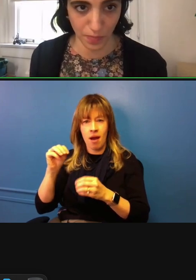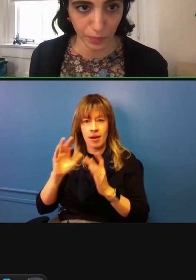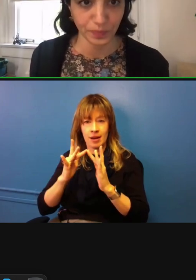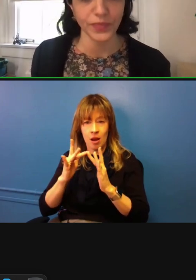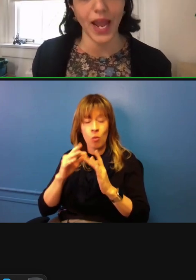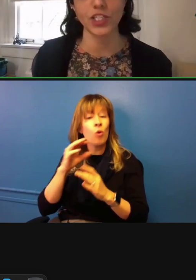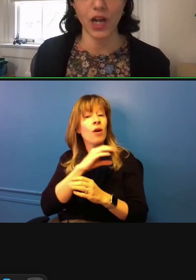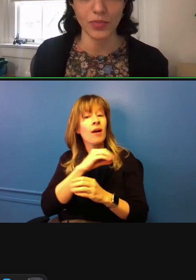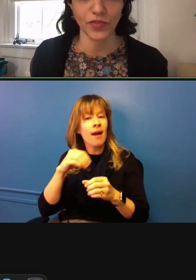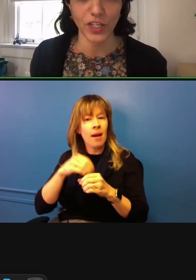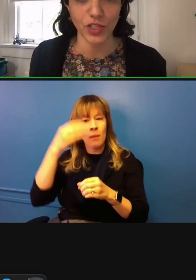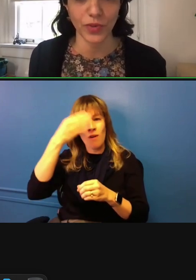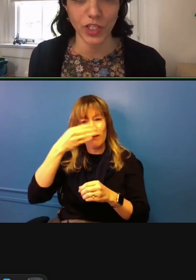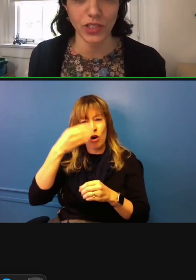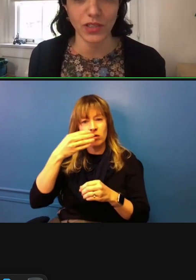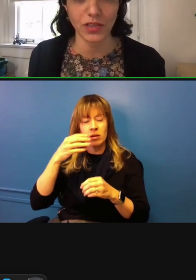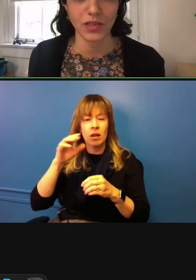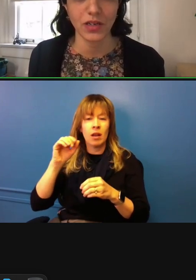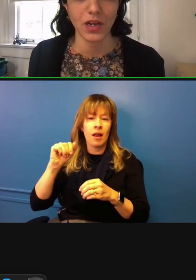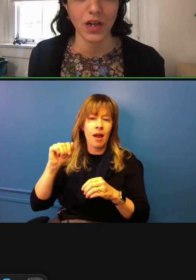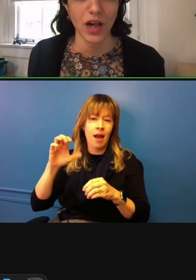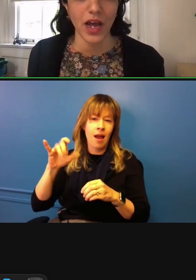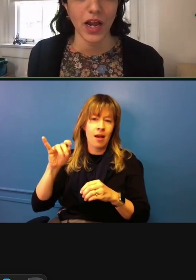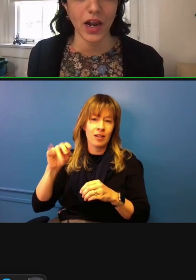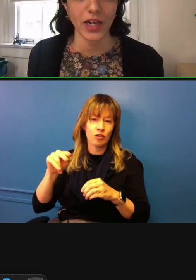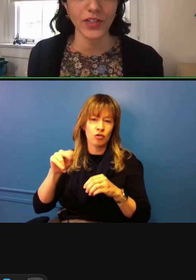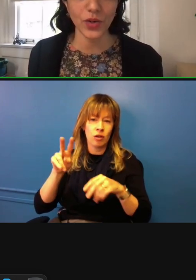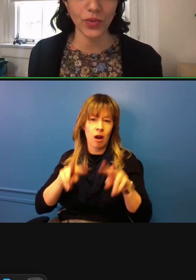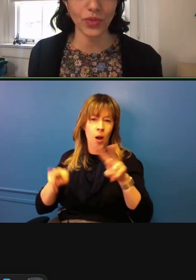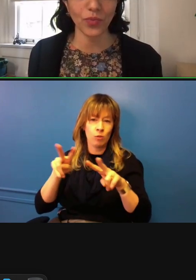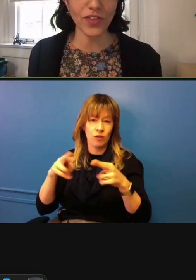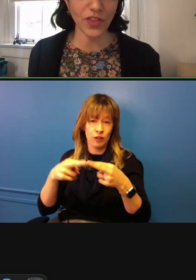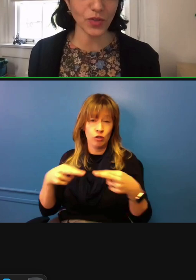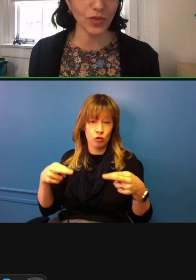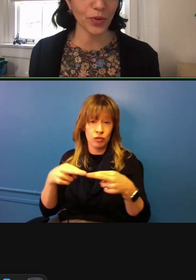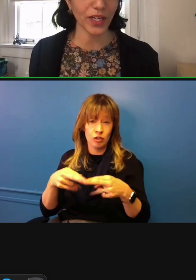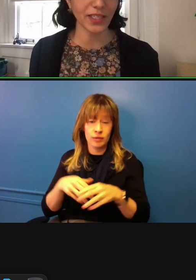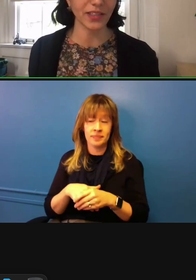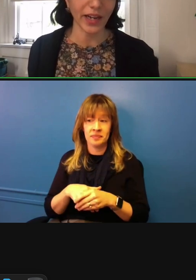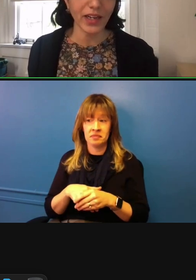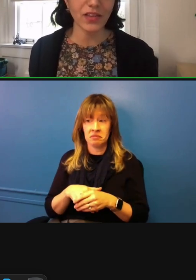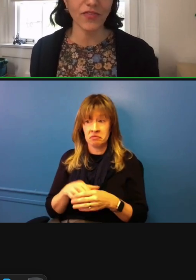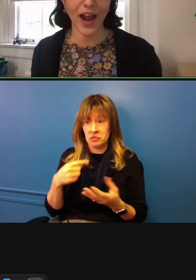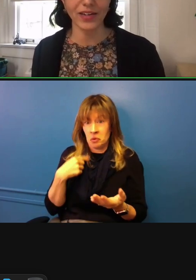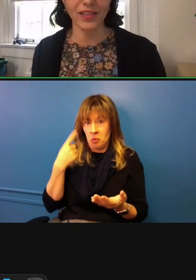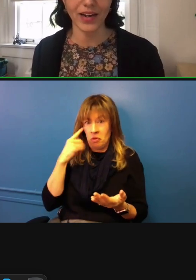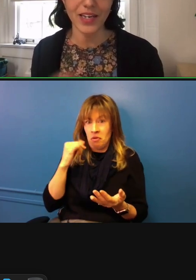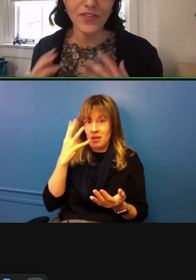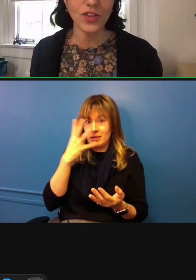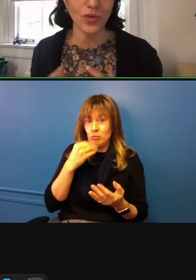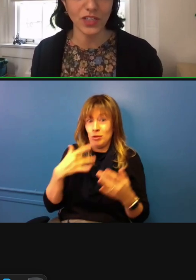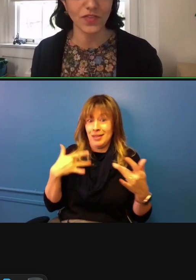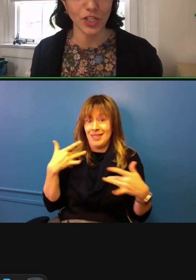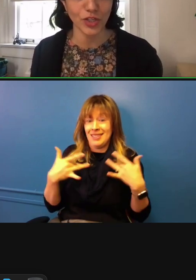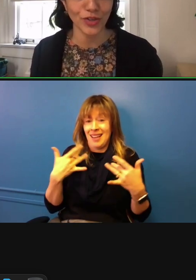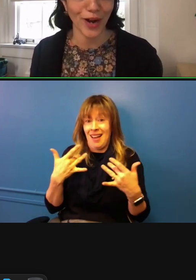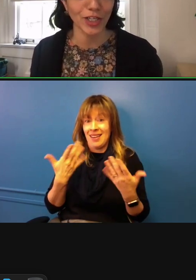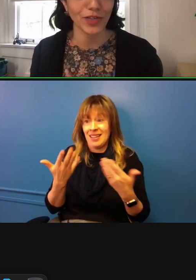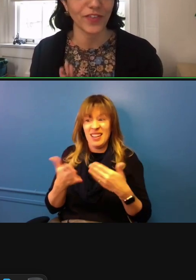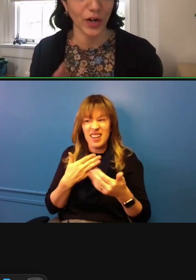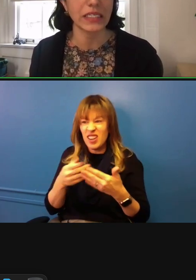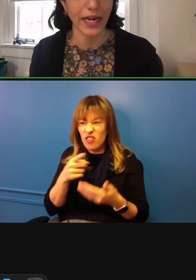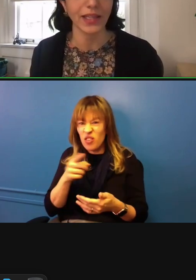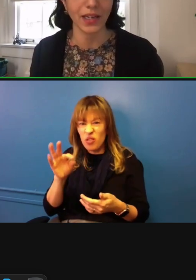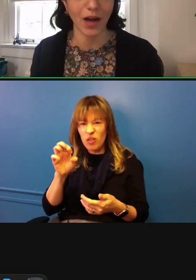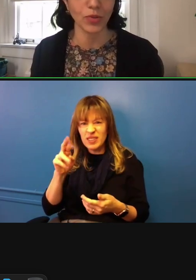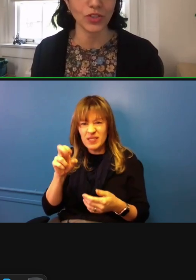frontal action observation regions. And so we thought this was pretty exciting, the fact that even though these features are